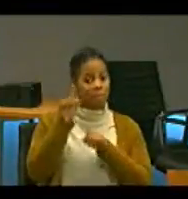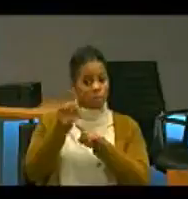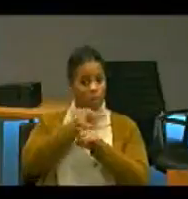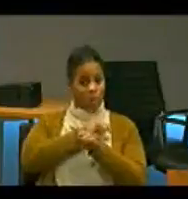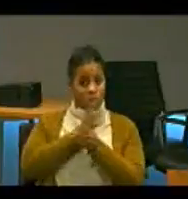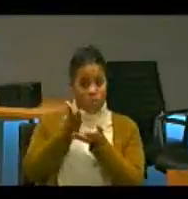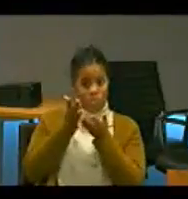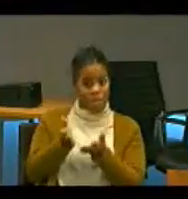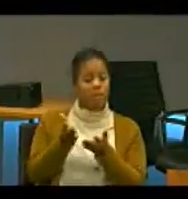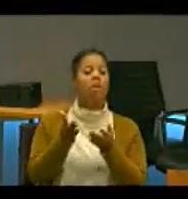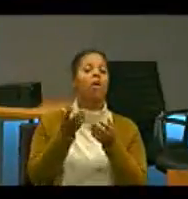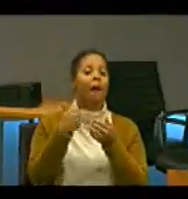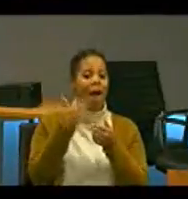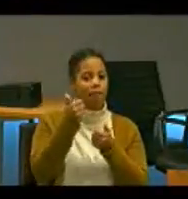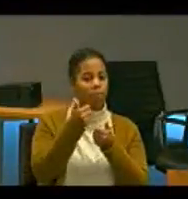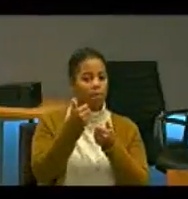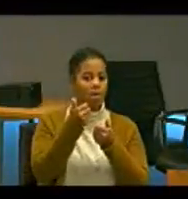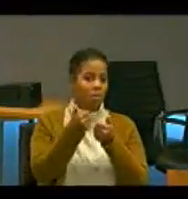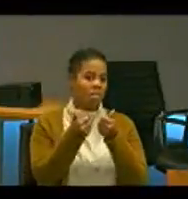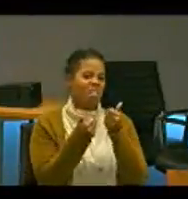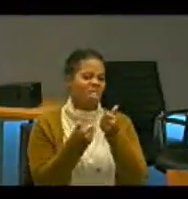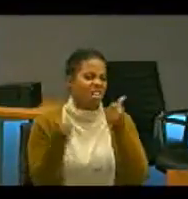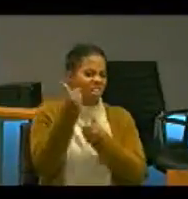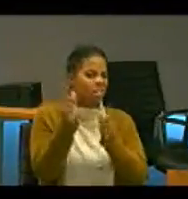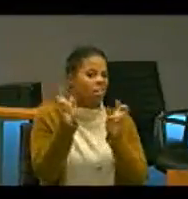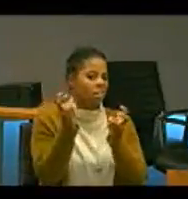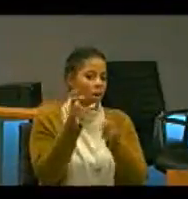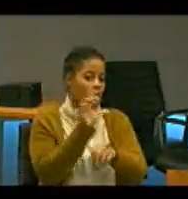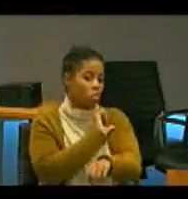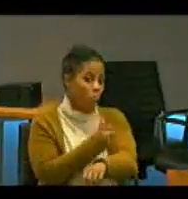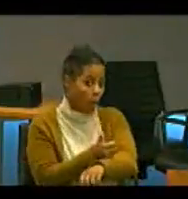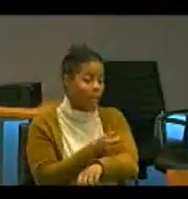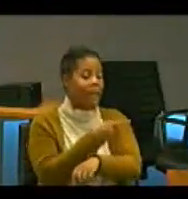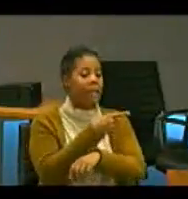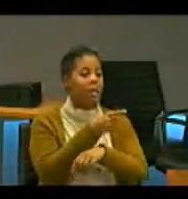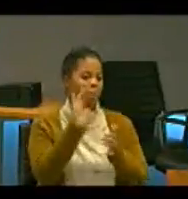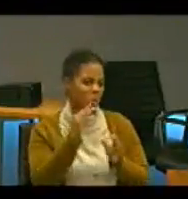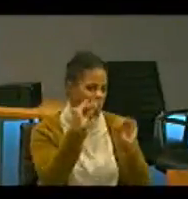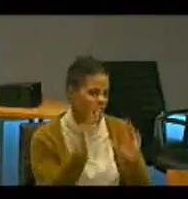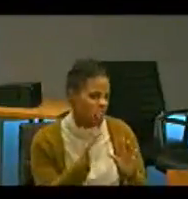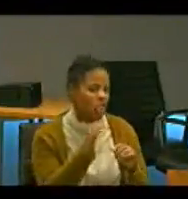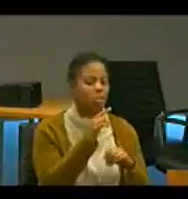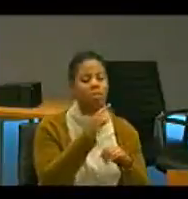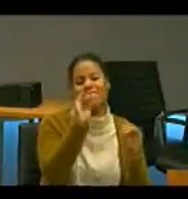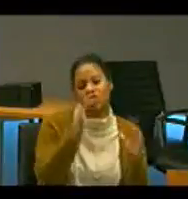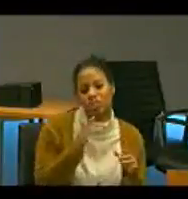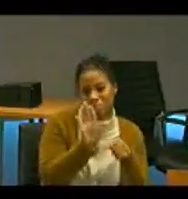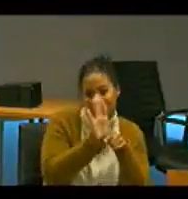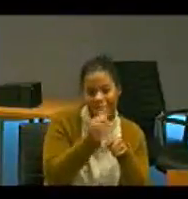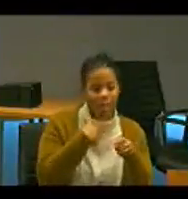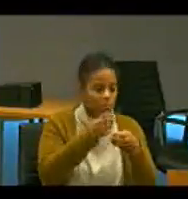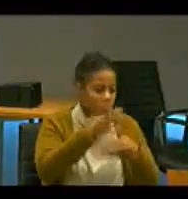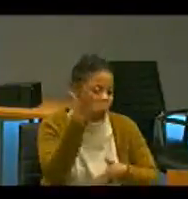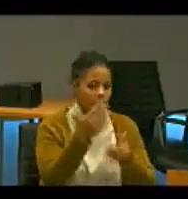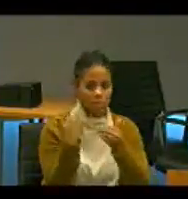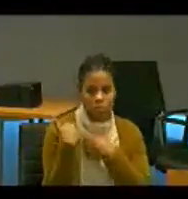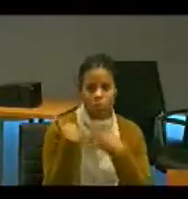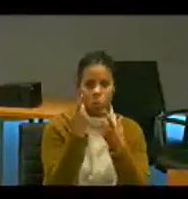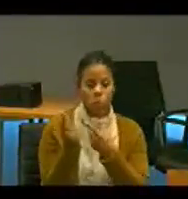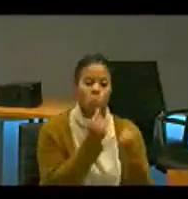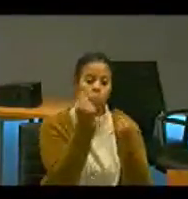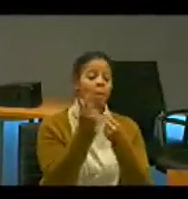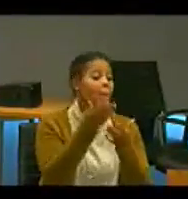it appears the teacher may have, and the teacher has other things to do and may not have had the training to effectively deal with